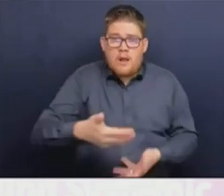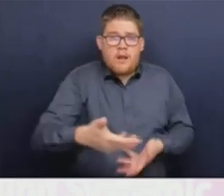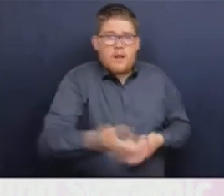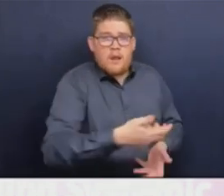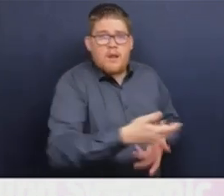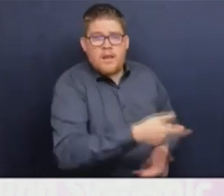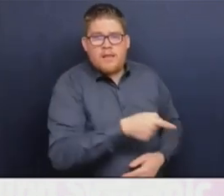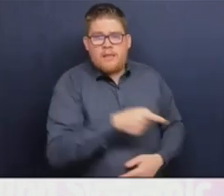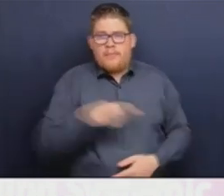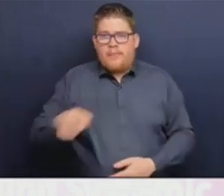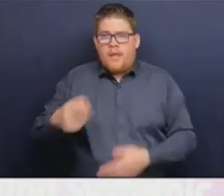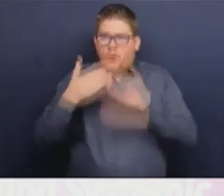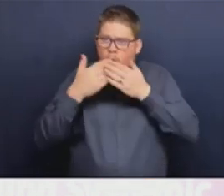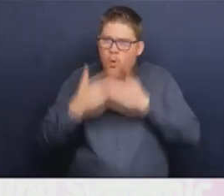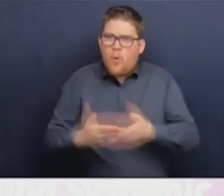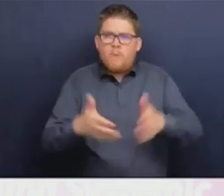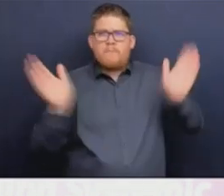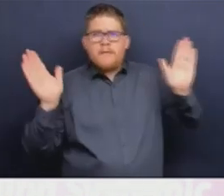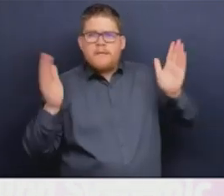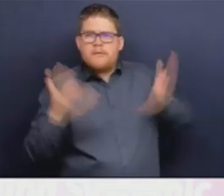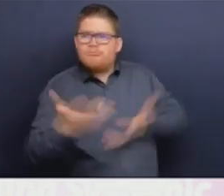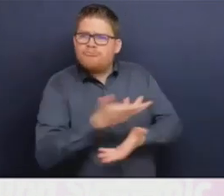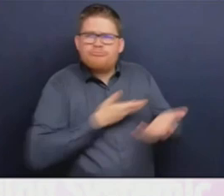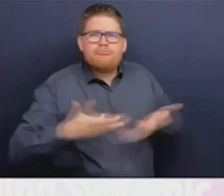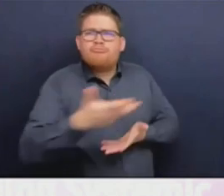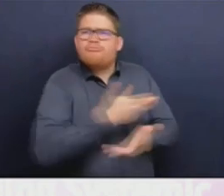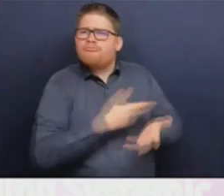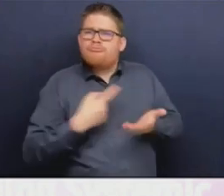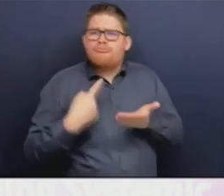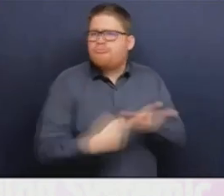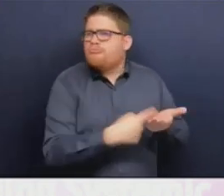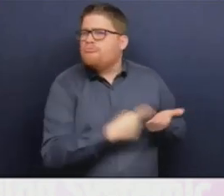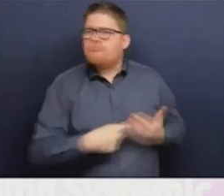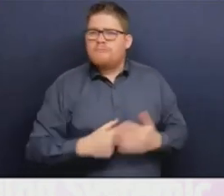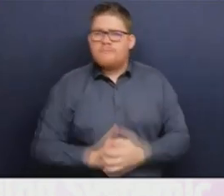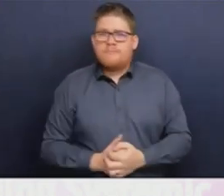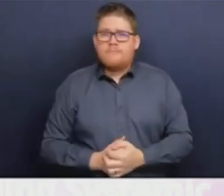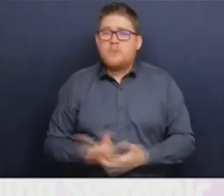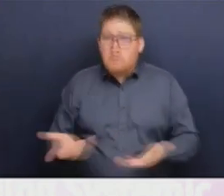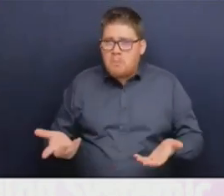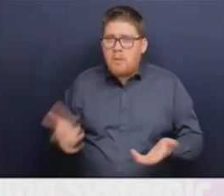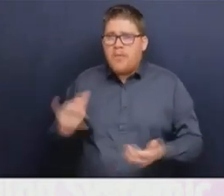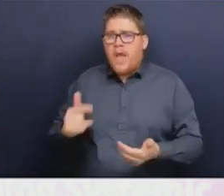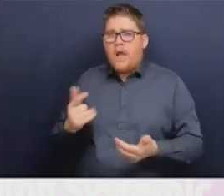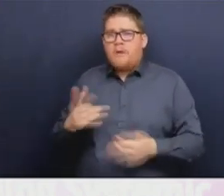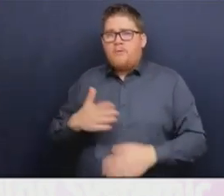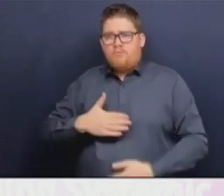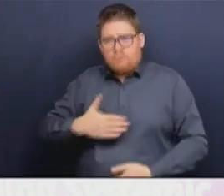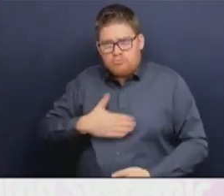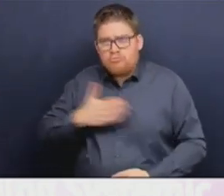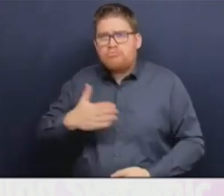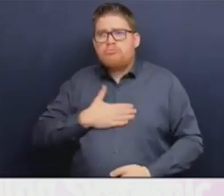and the work of others to get to a place where we can walk together, that